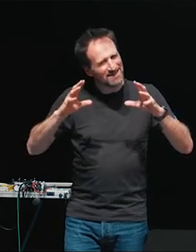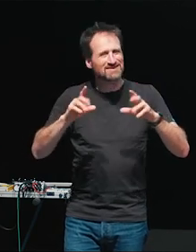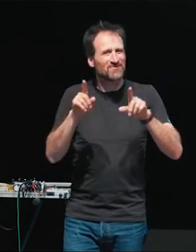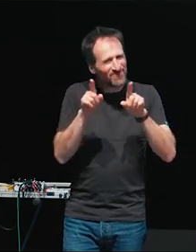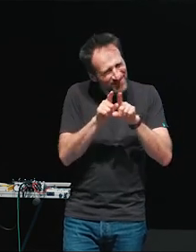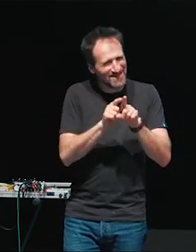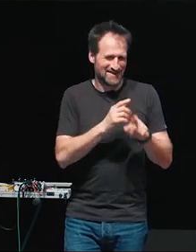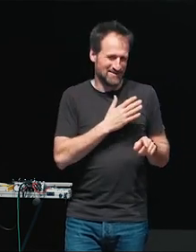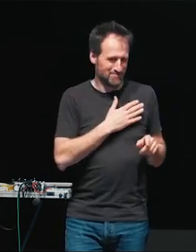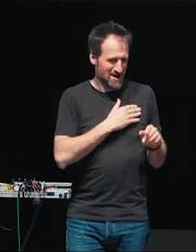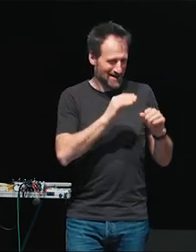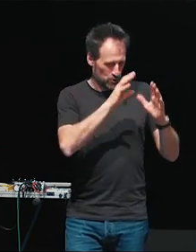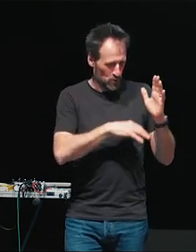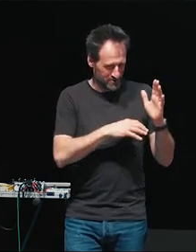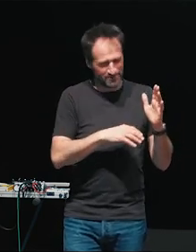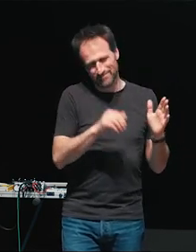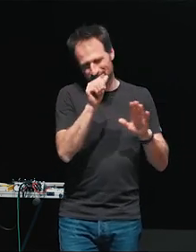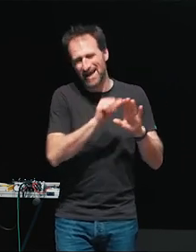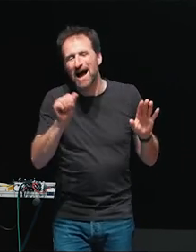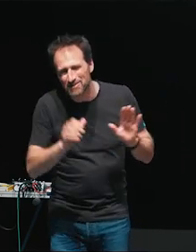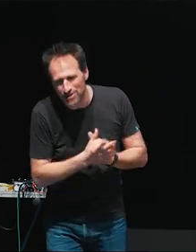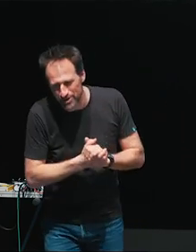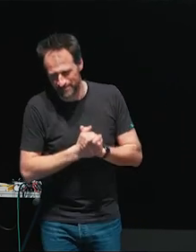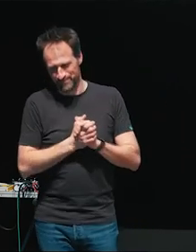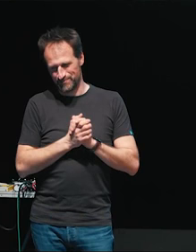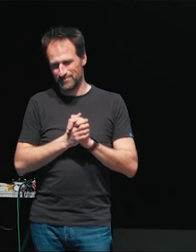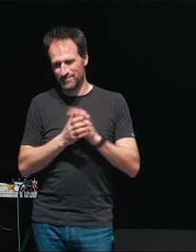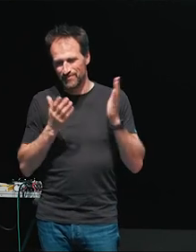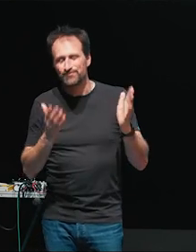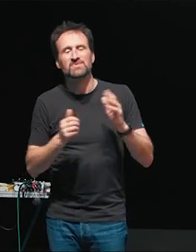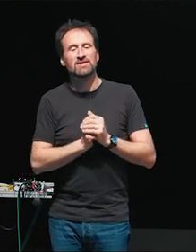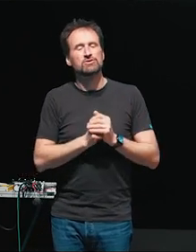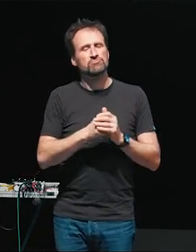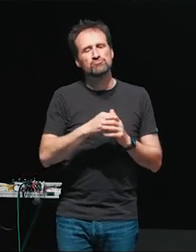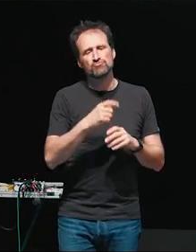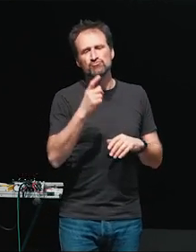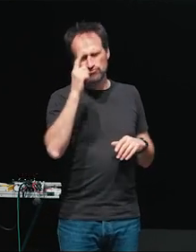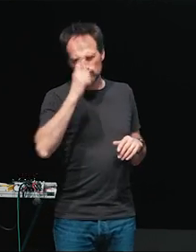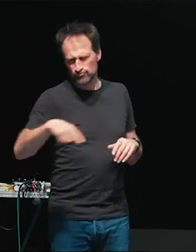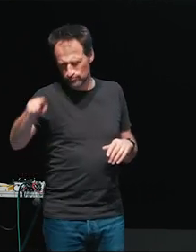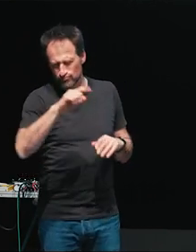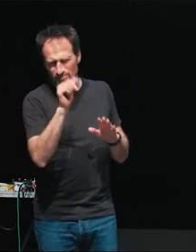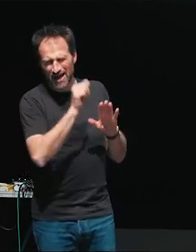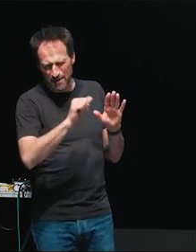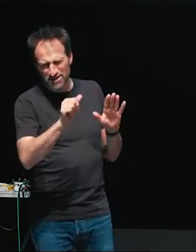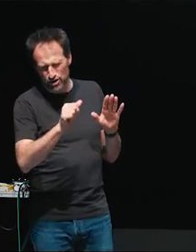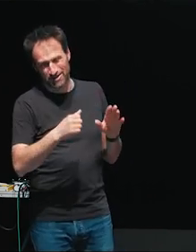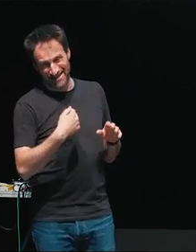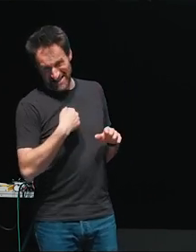complex. Amazon. So this UI, I hope nobody works for Amazon here, because I'm going to call it